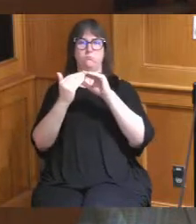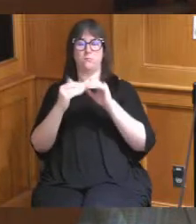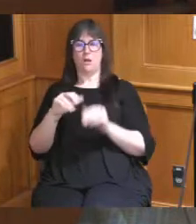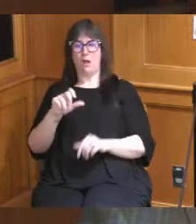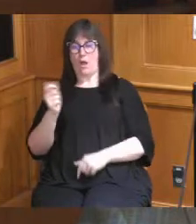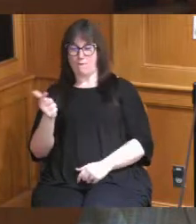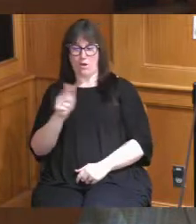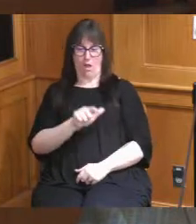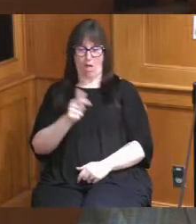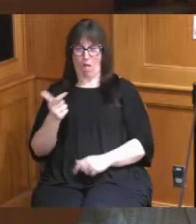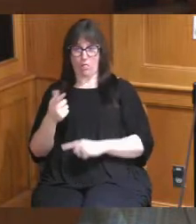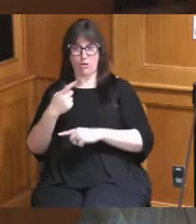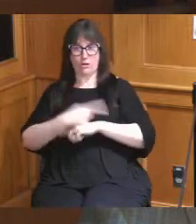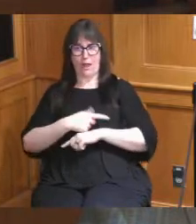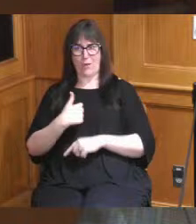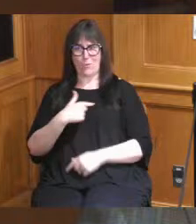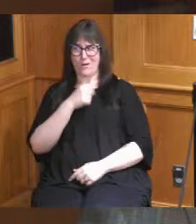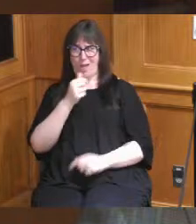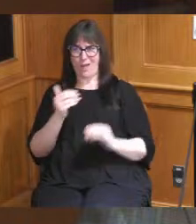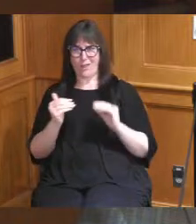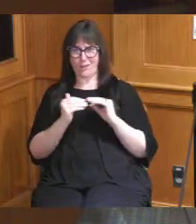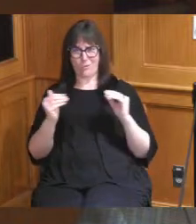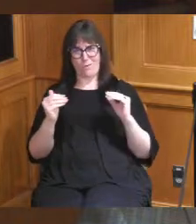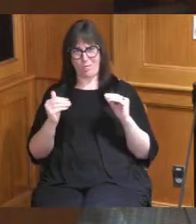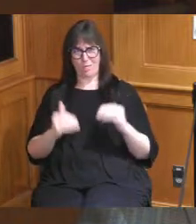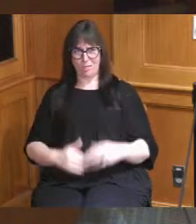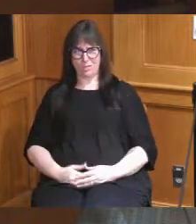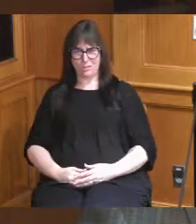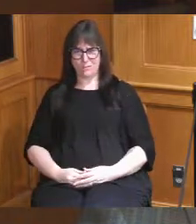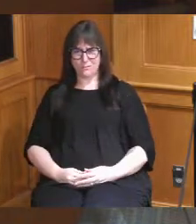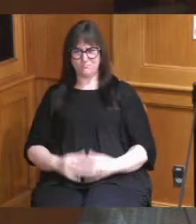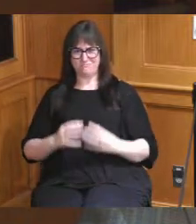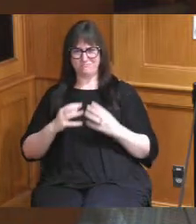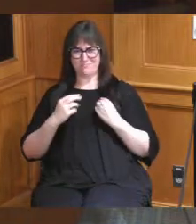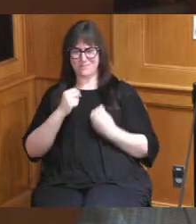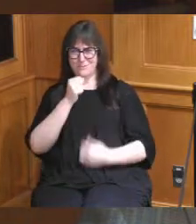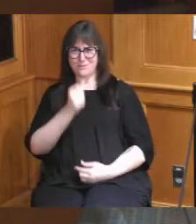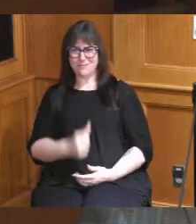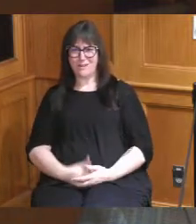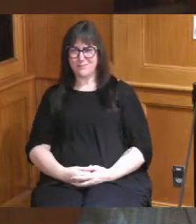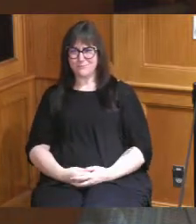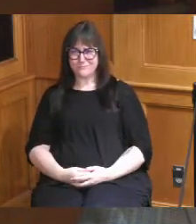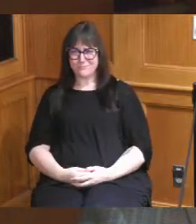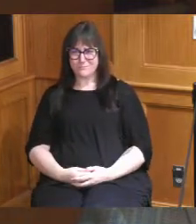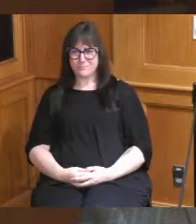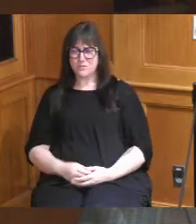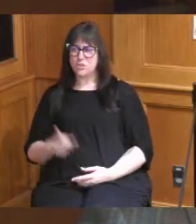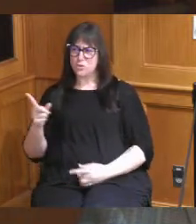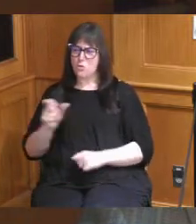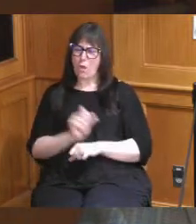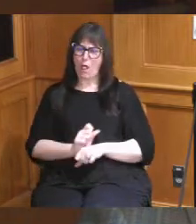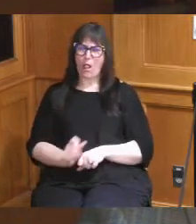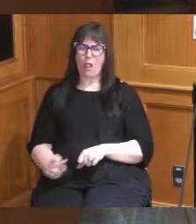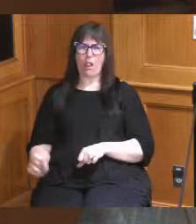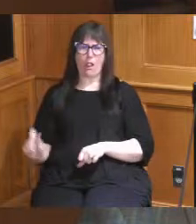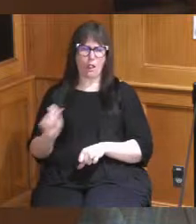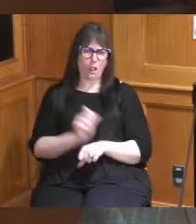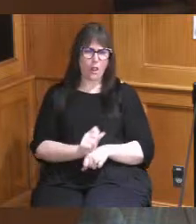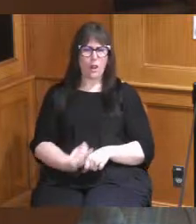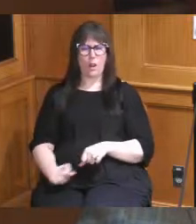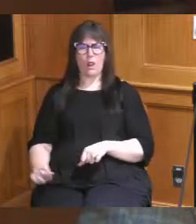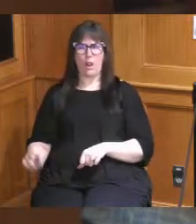day, we unequal. And I'm not going to accept that. And so you went to work, you had to do a Croson